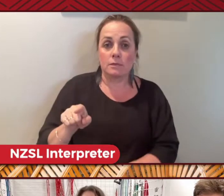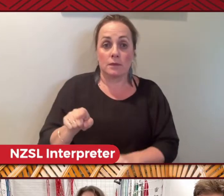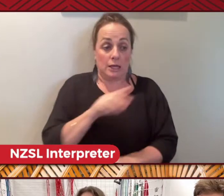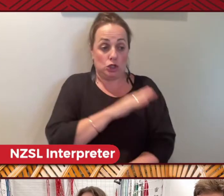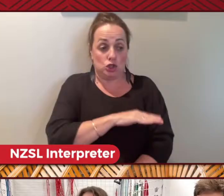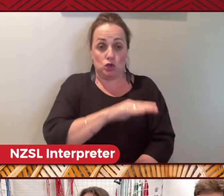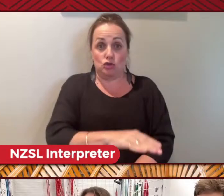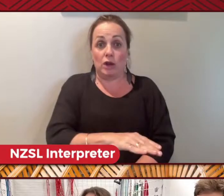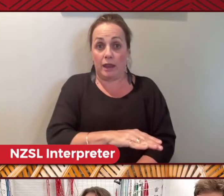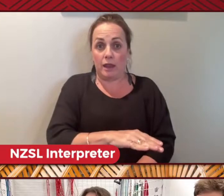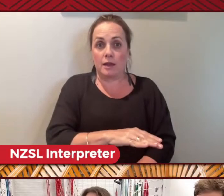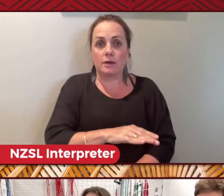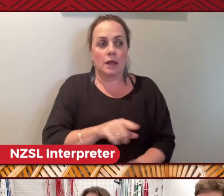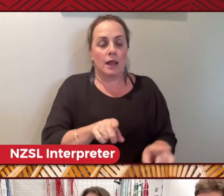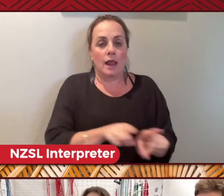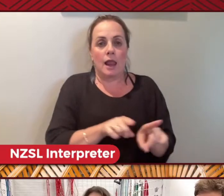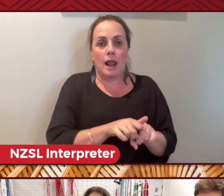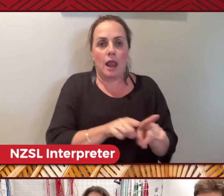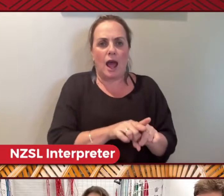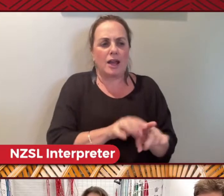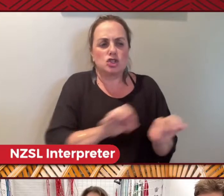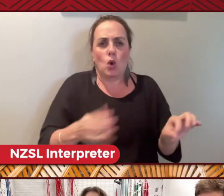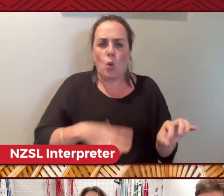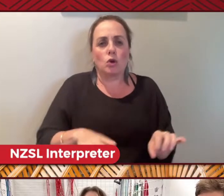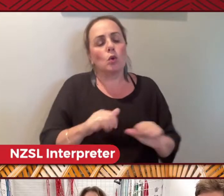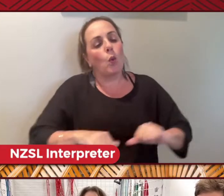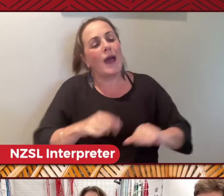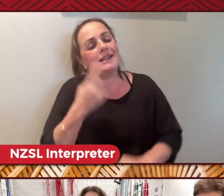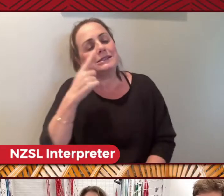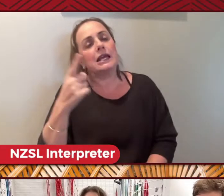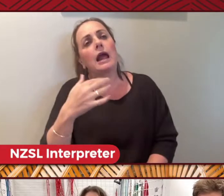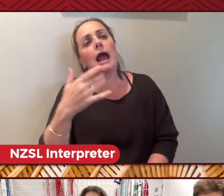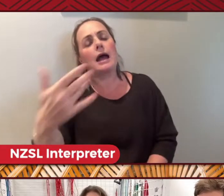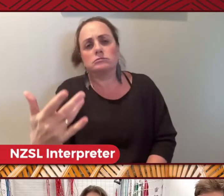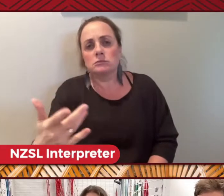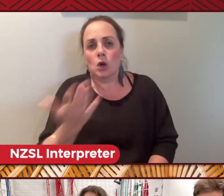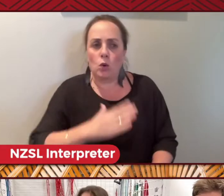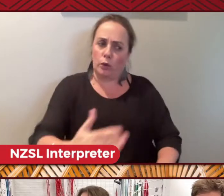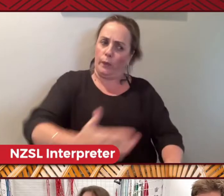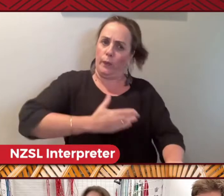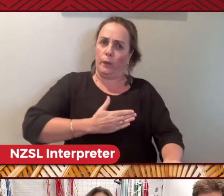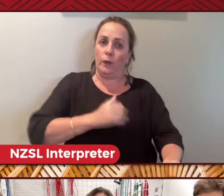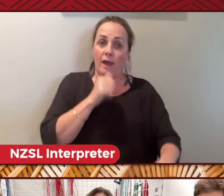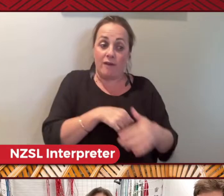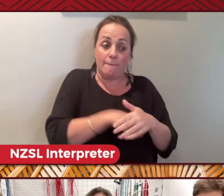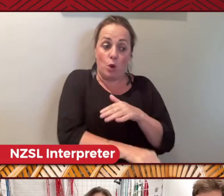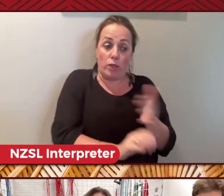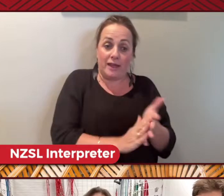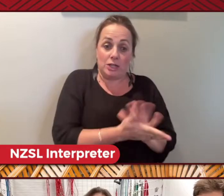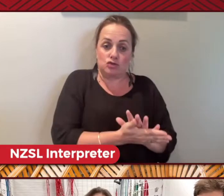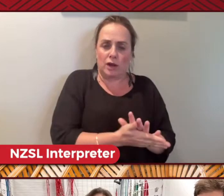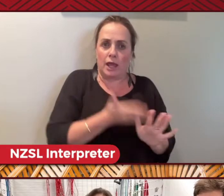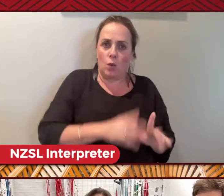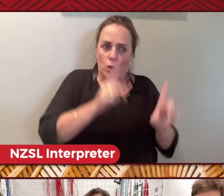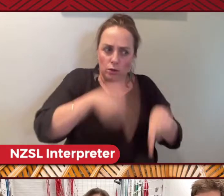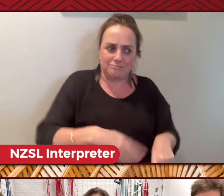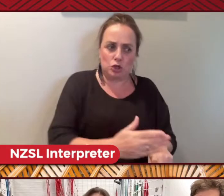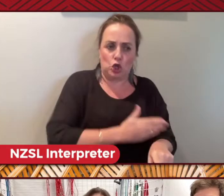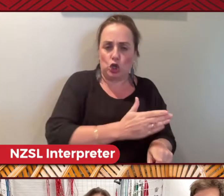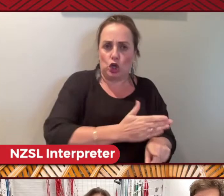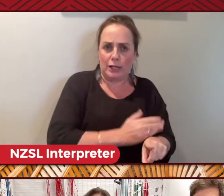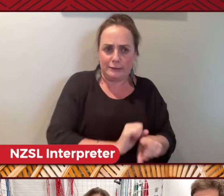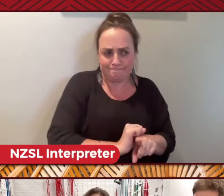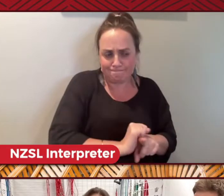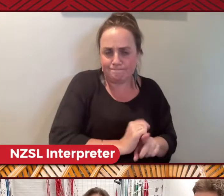than going down that wait and see approach, we are trying to get there as soon as possible, that if it is a birth injury, you want to start as close to birth as possible.